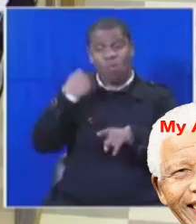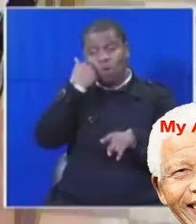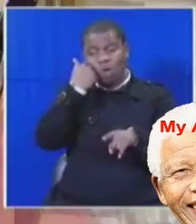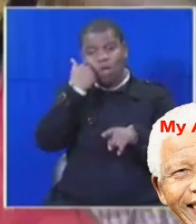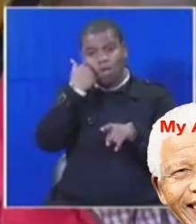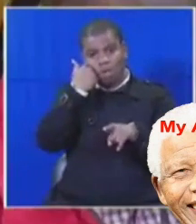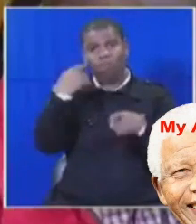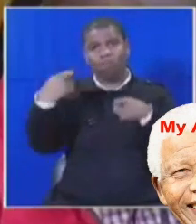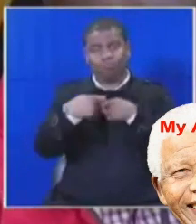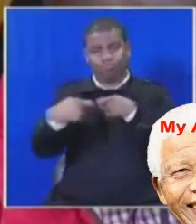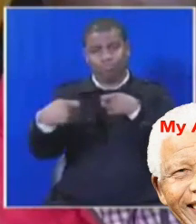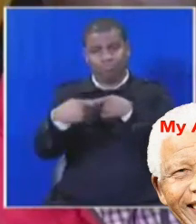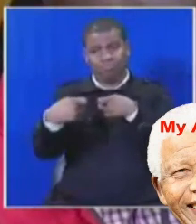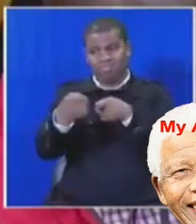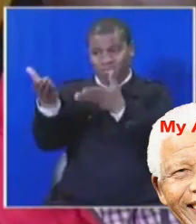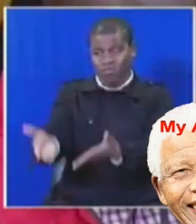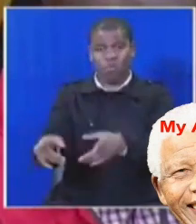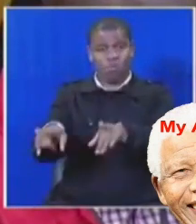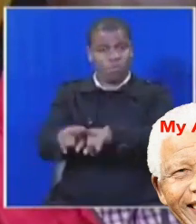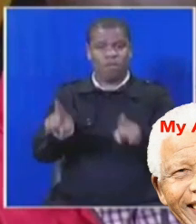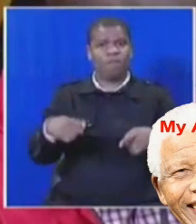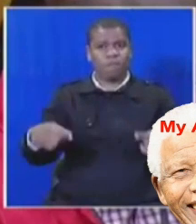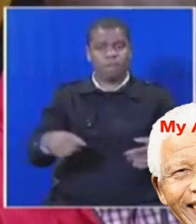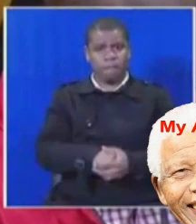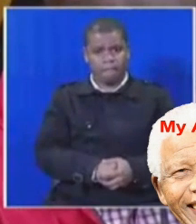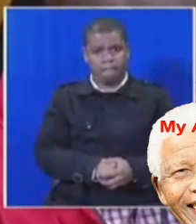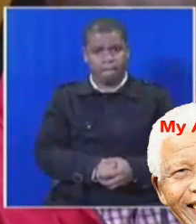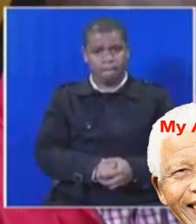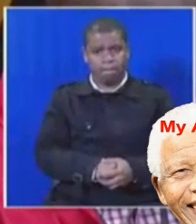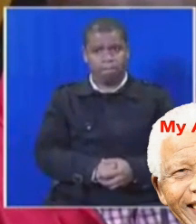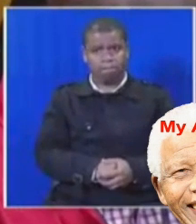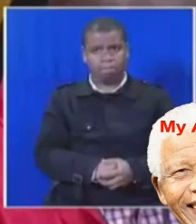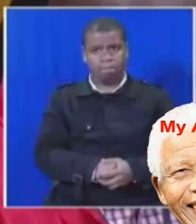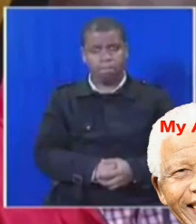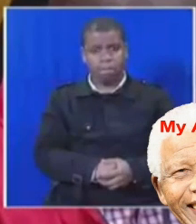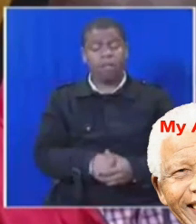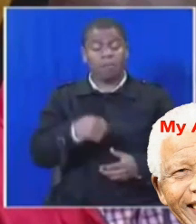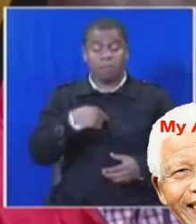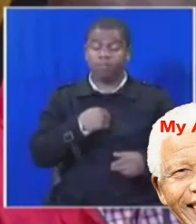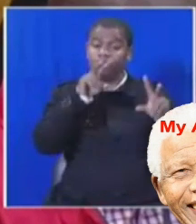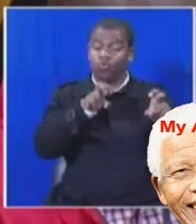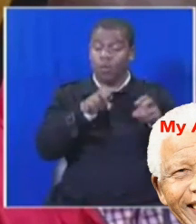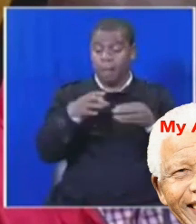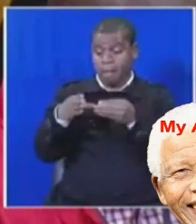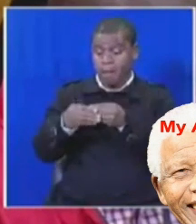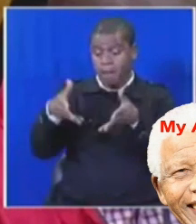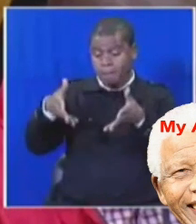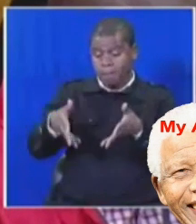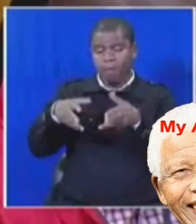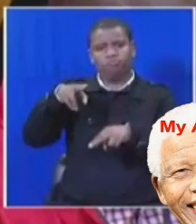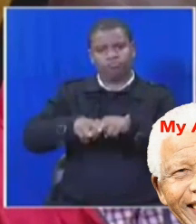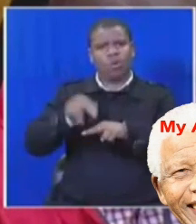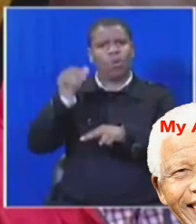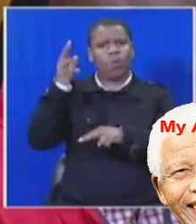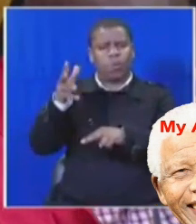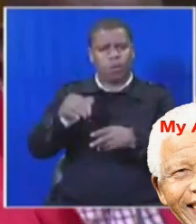him, and so that you can rule and so that you can rule on a member who's on the